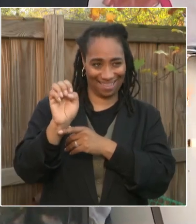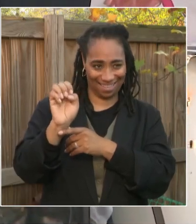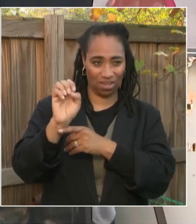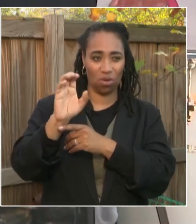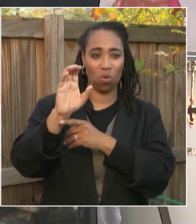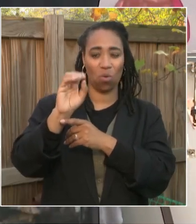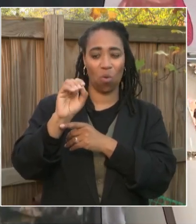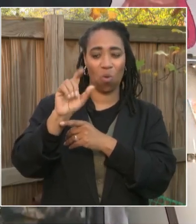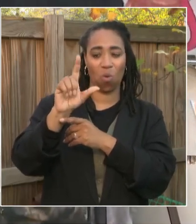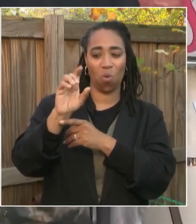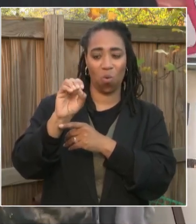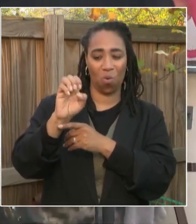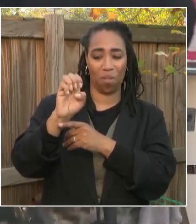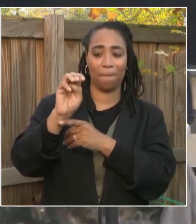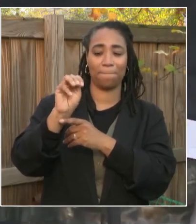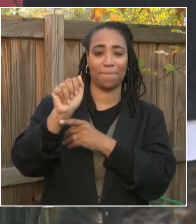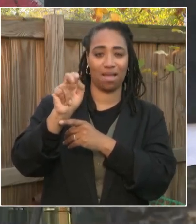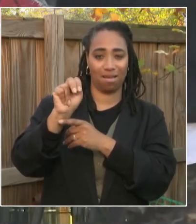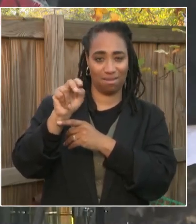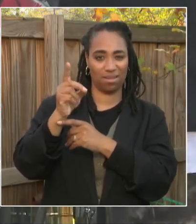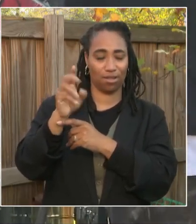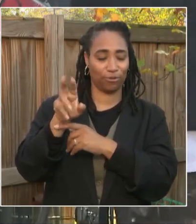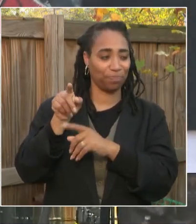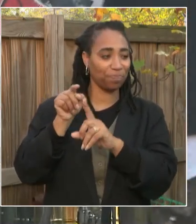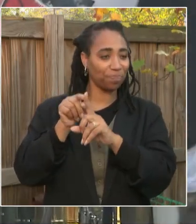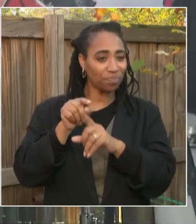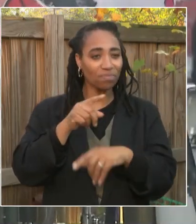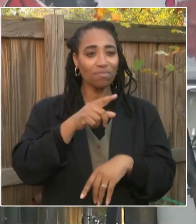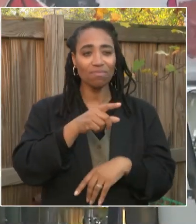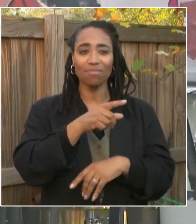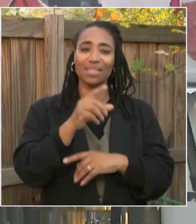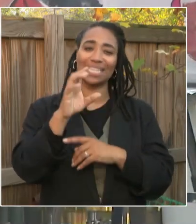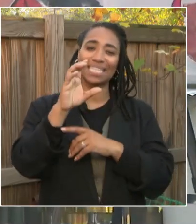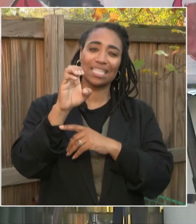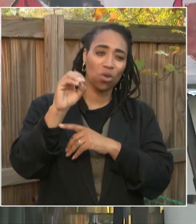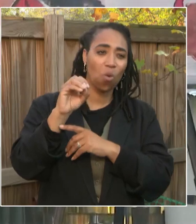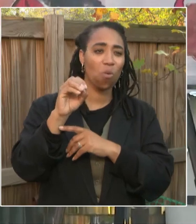African American Museums. Won't you give her a hand as she comes?